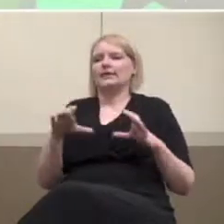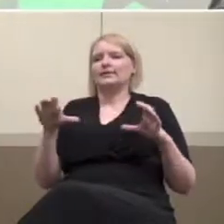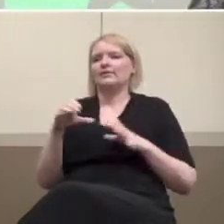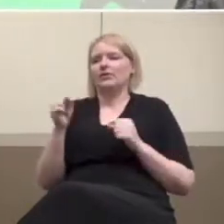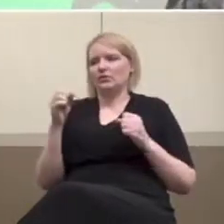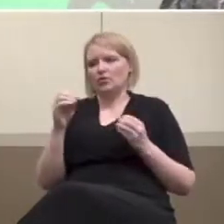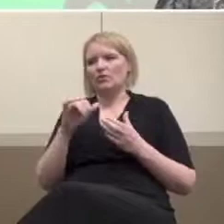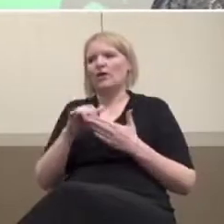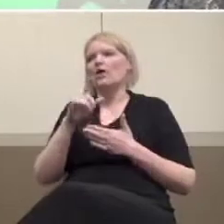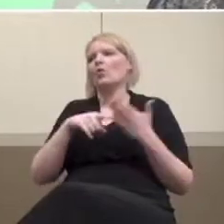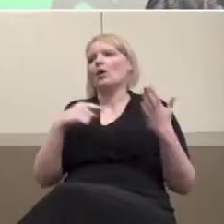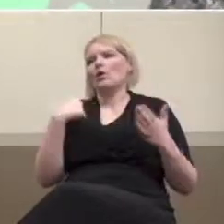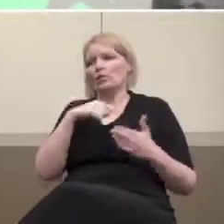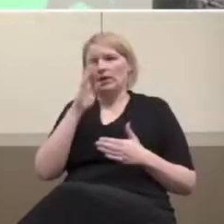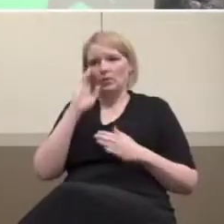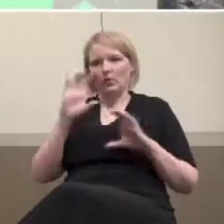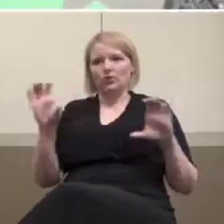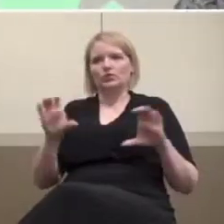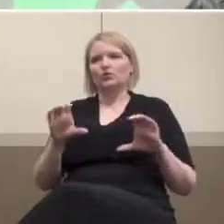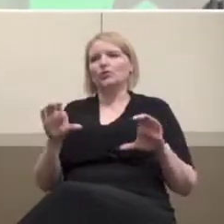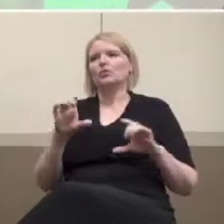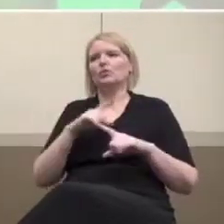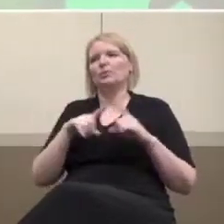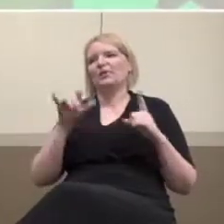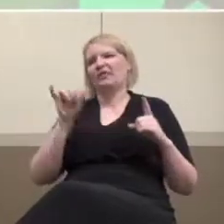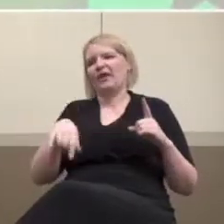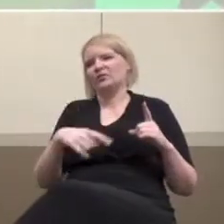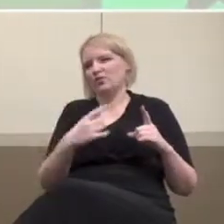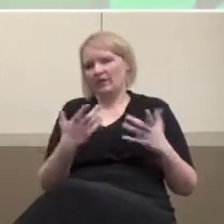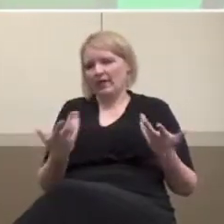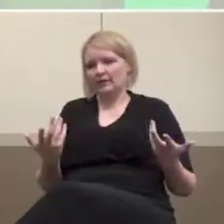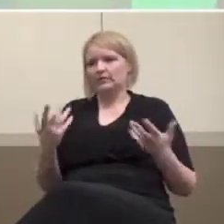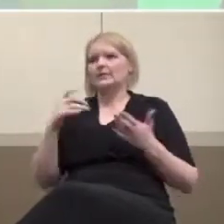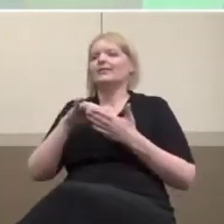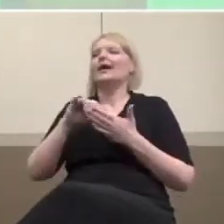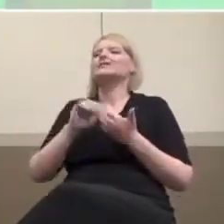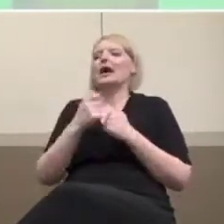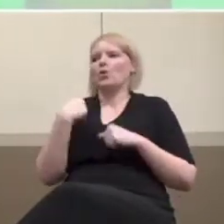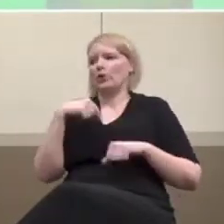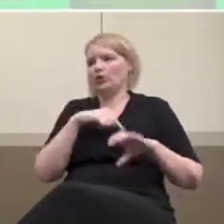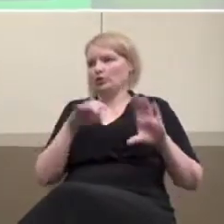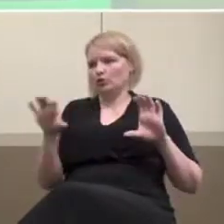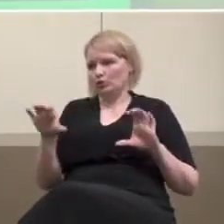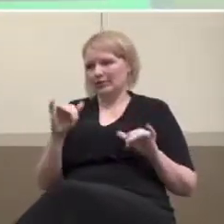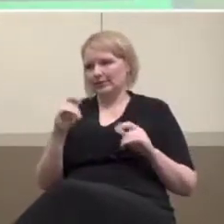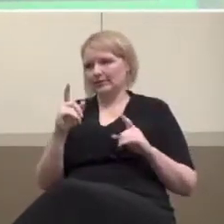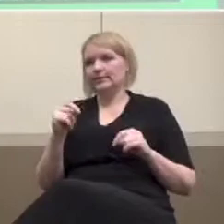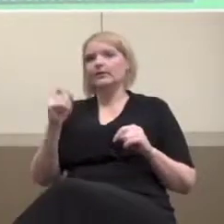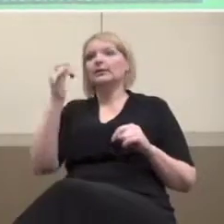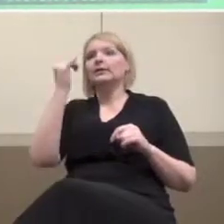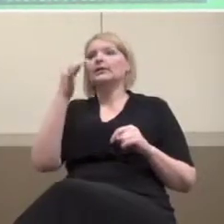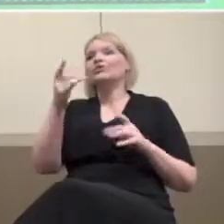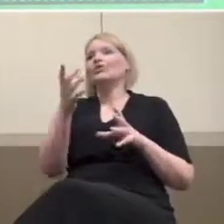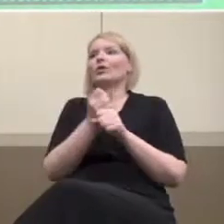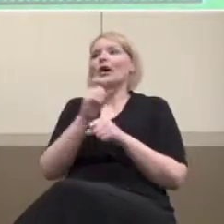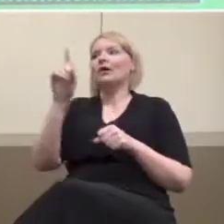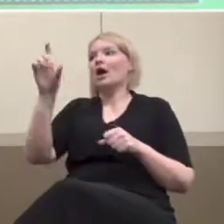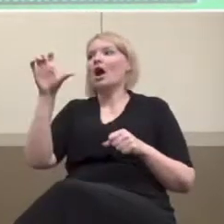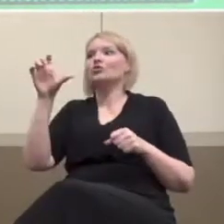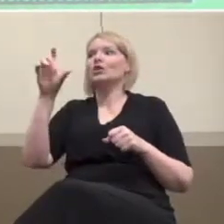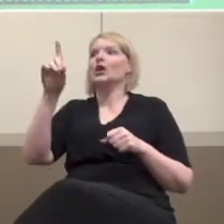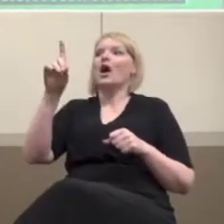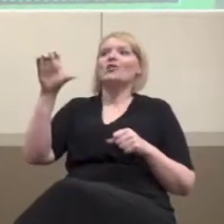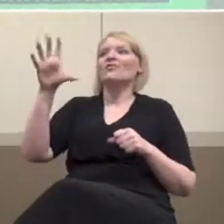But that's what this is. And so that's how we're doing it now. We used to do it if you got 100 or you got